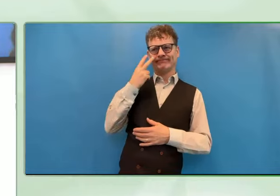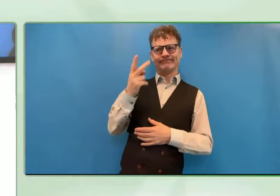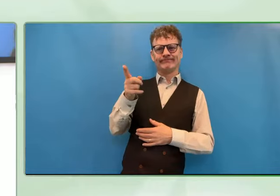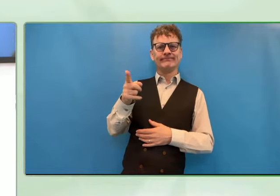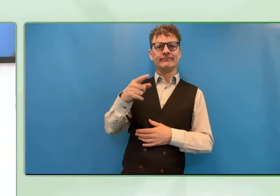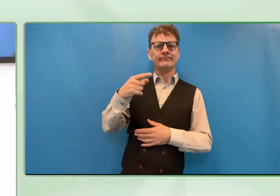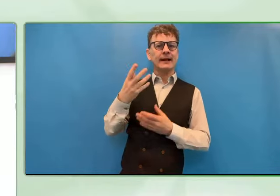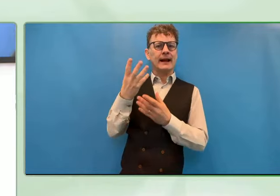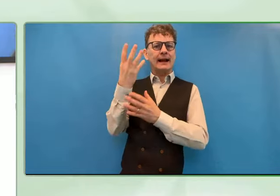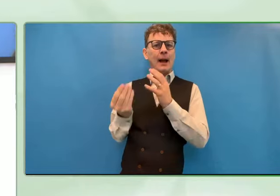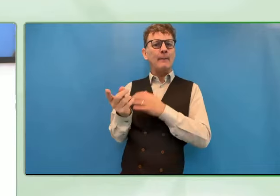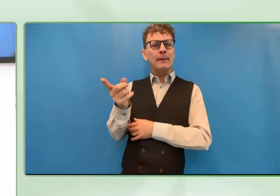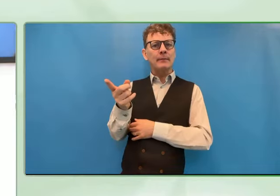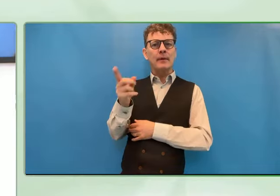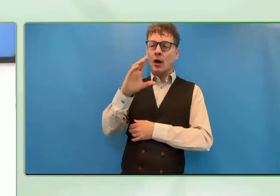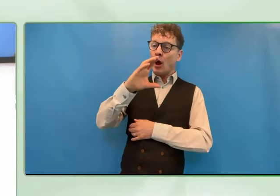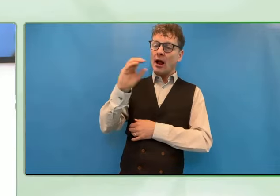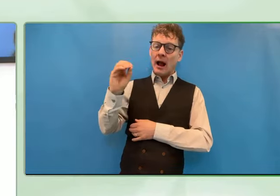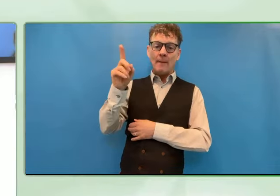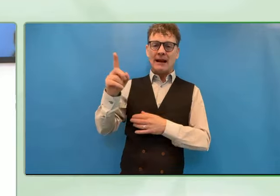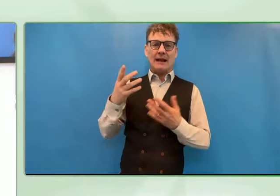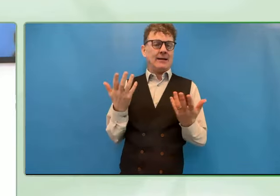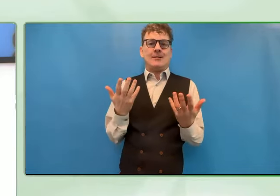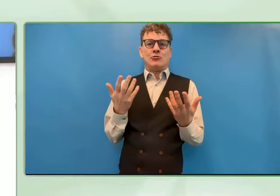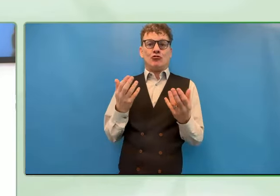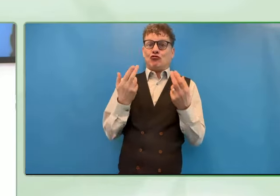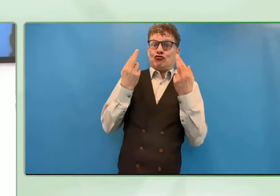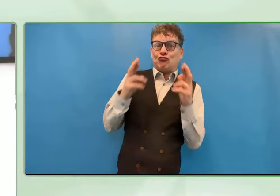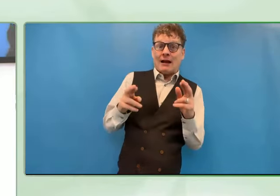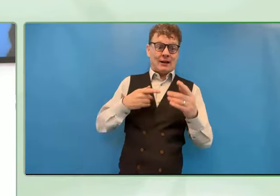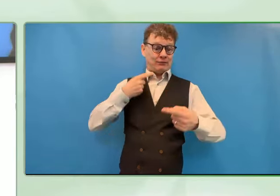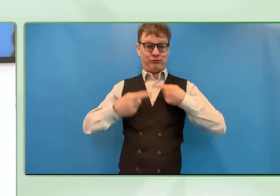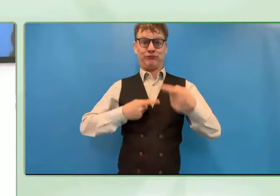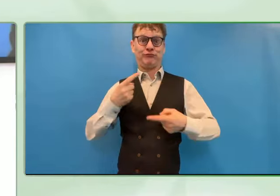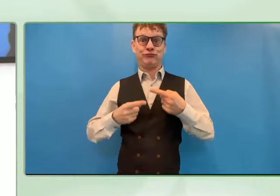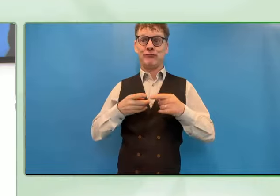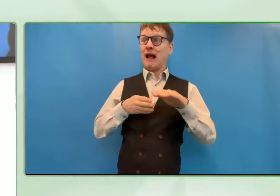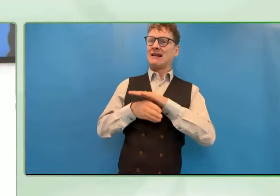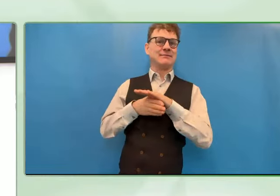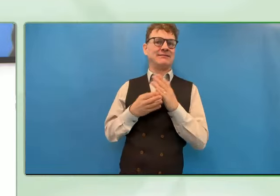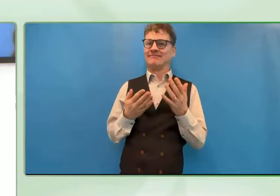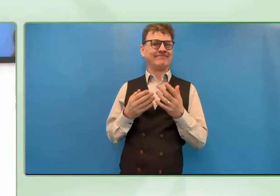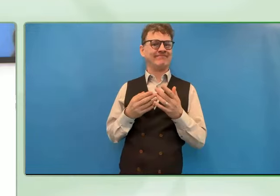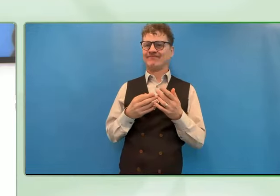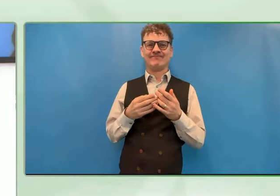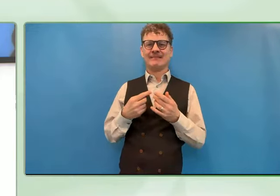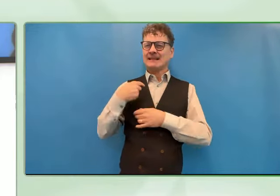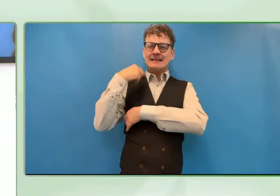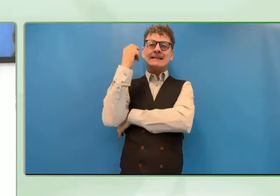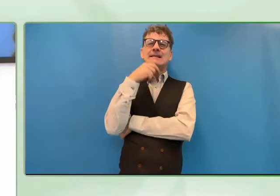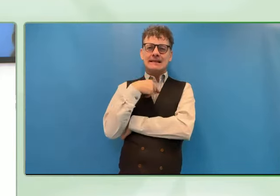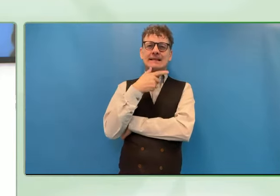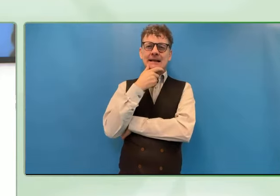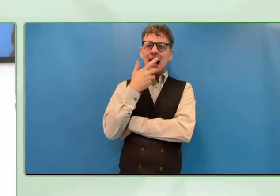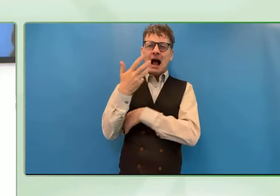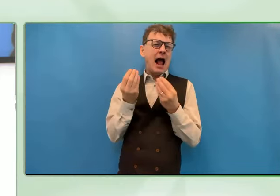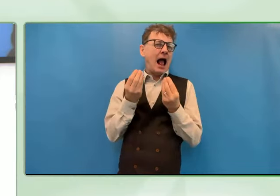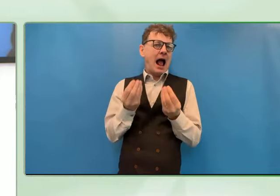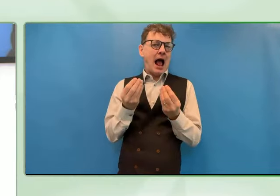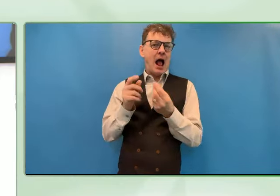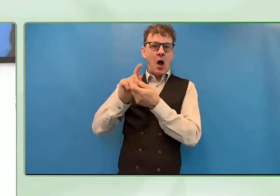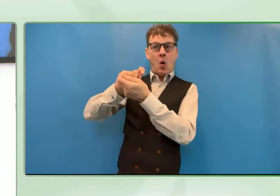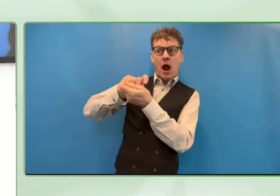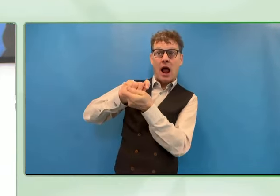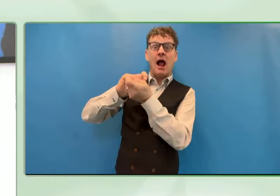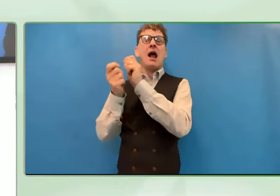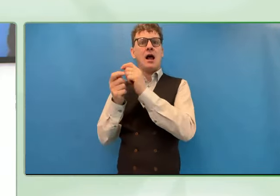are not ready to put in the money. So we thought, okay, how can we now turn it around? And that is where a model struck us in India. There is a